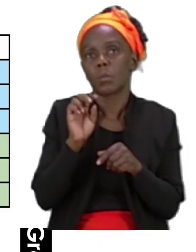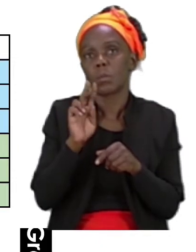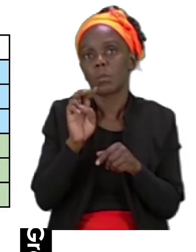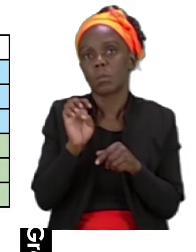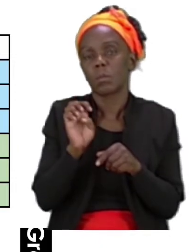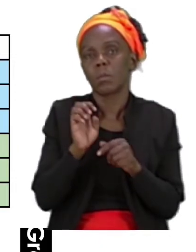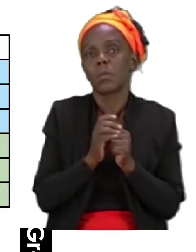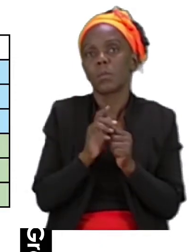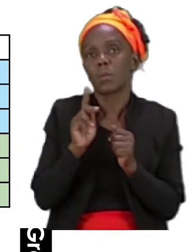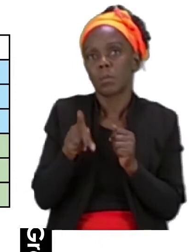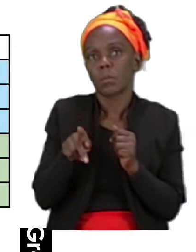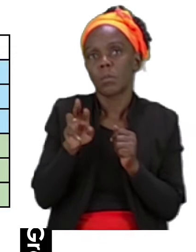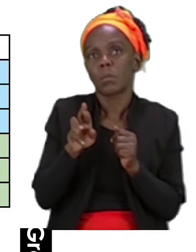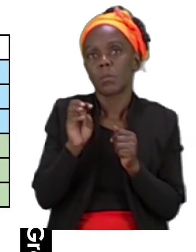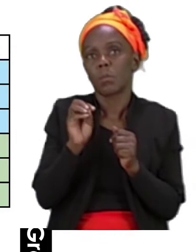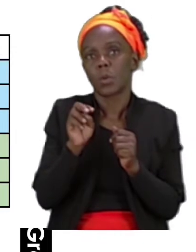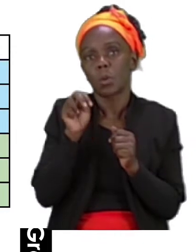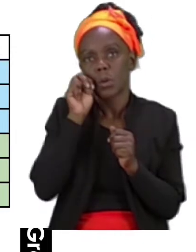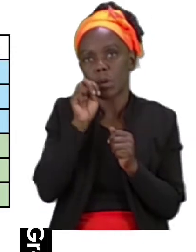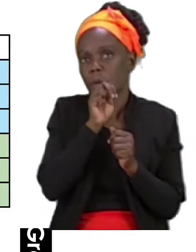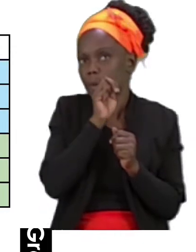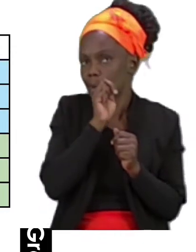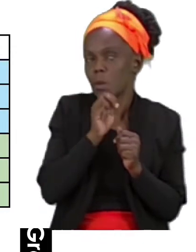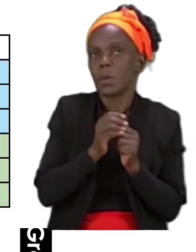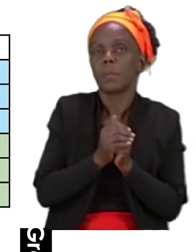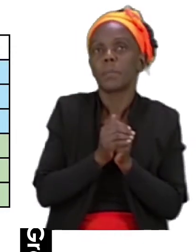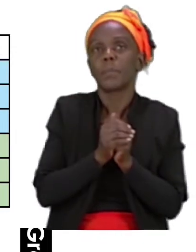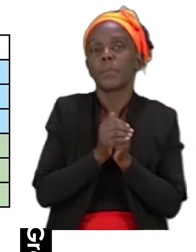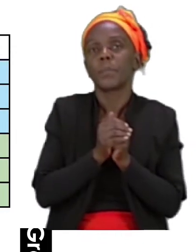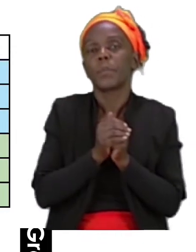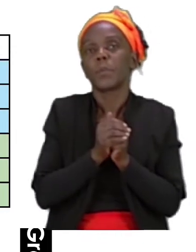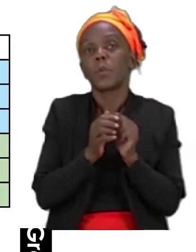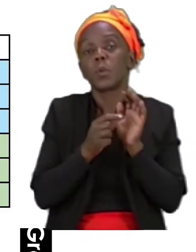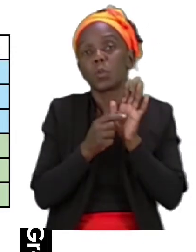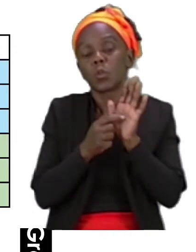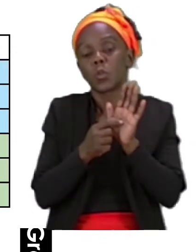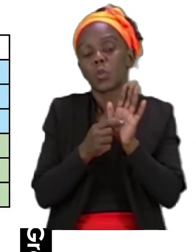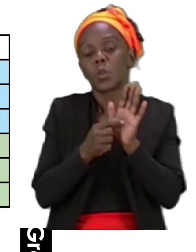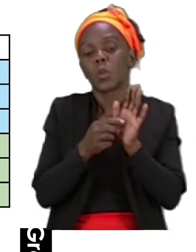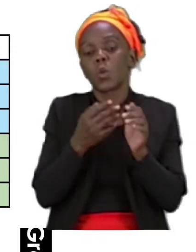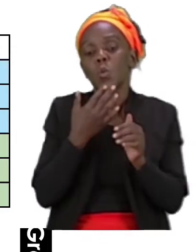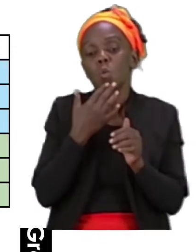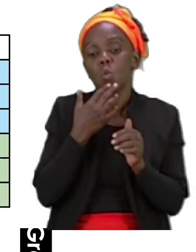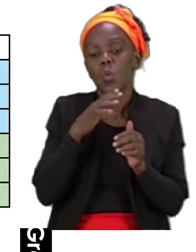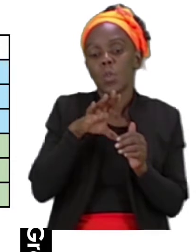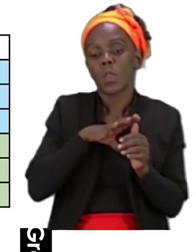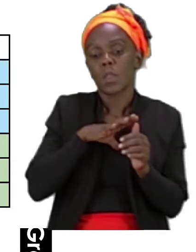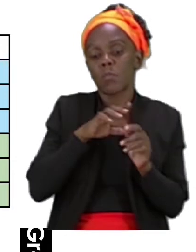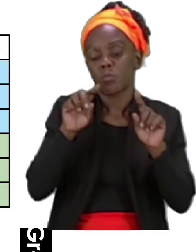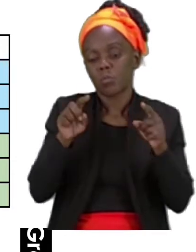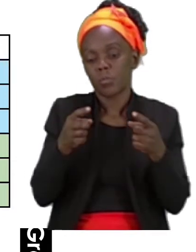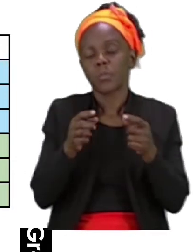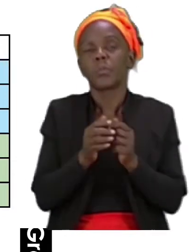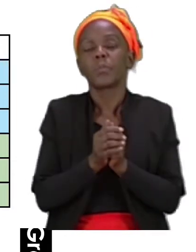doing possessive pronouns, which shows ownership. The top part has a table when